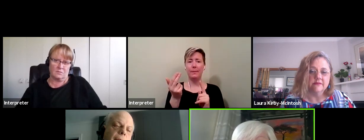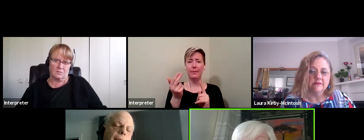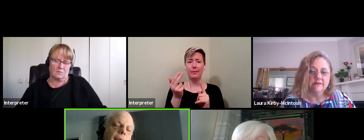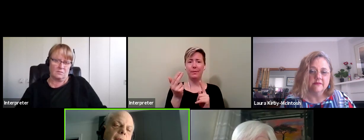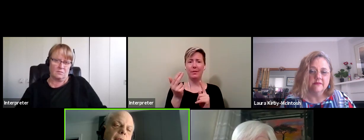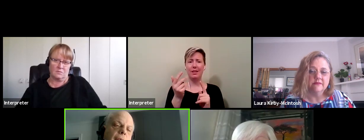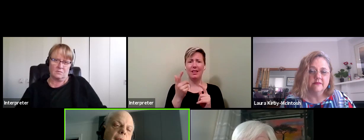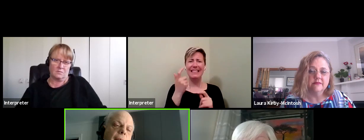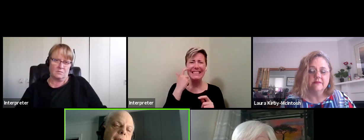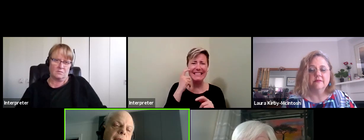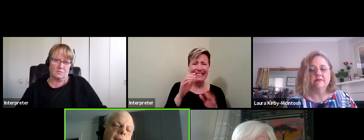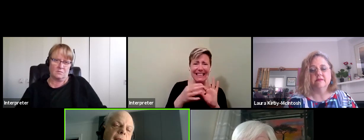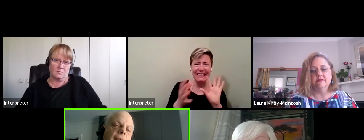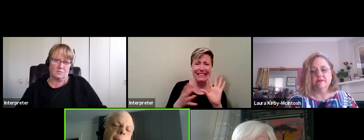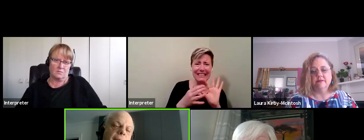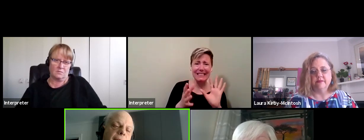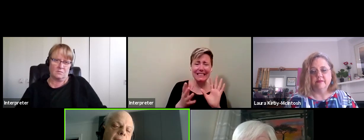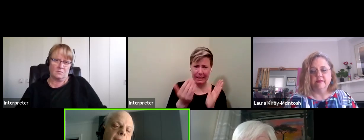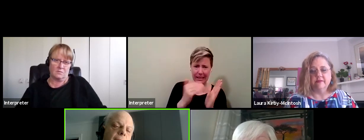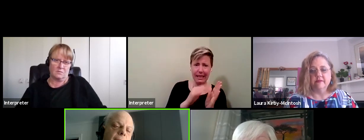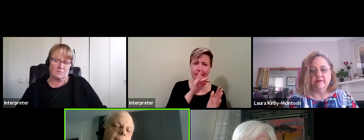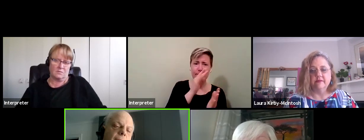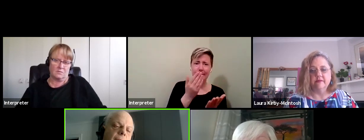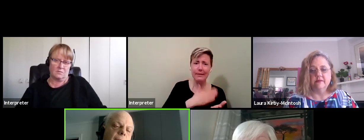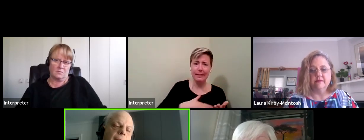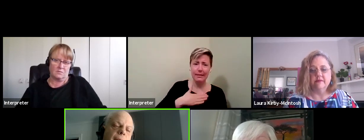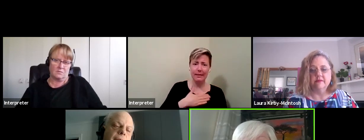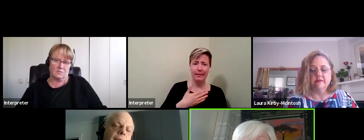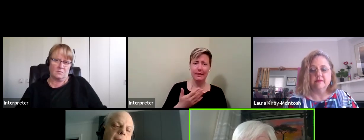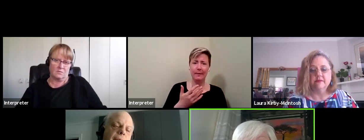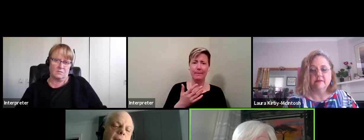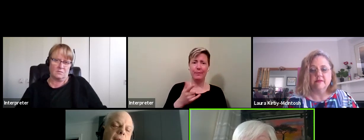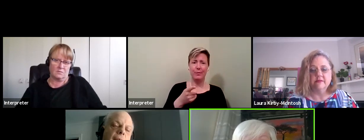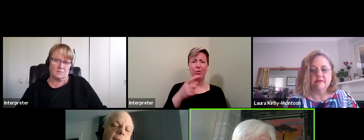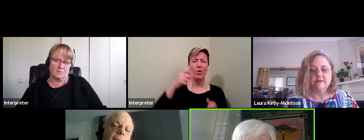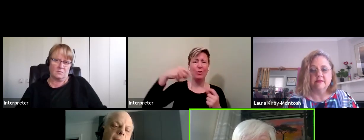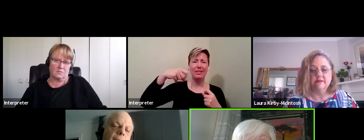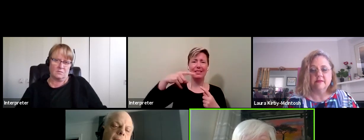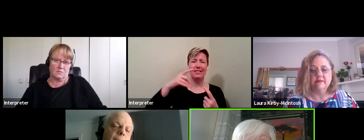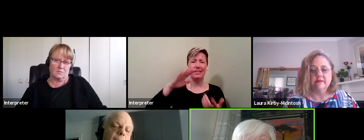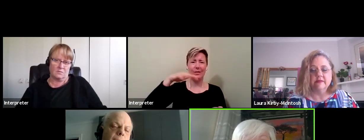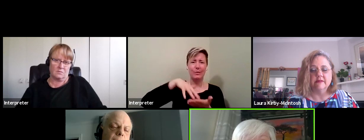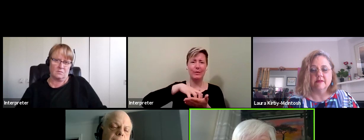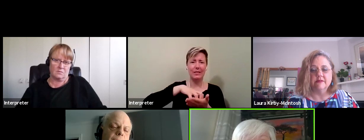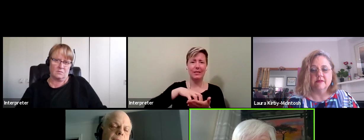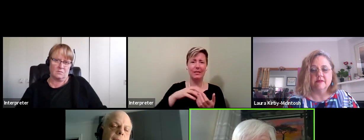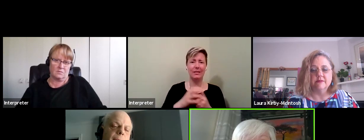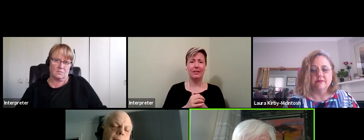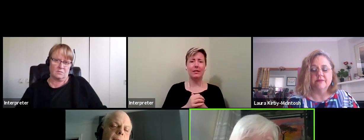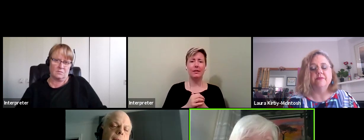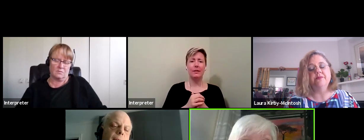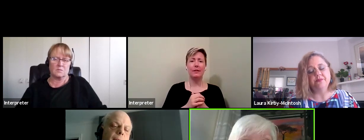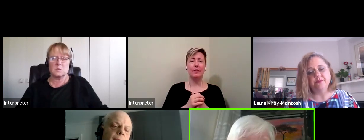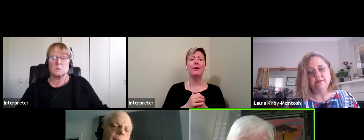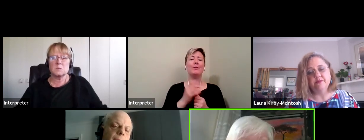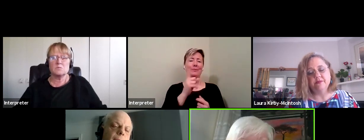sorry, Thea, you just cut out. Just say that again, please. Thea, your signal's cutting out. Some hotel rooms are, yeah, sure.